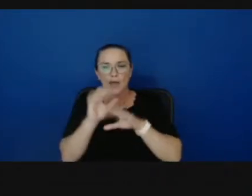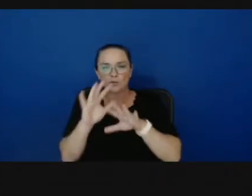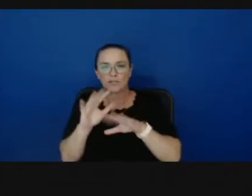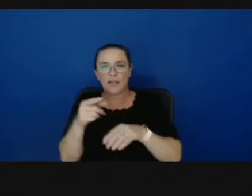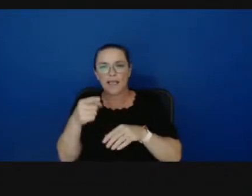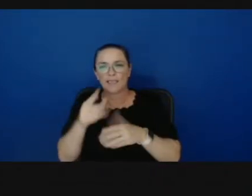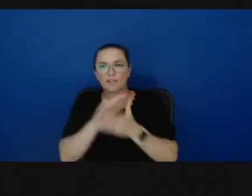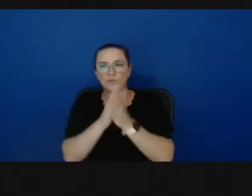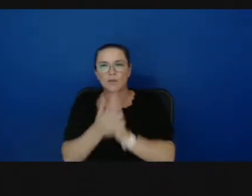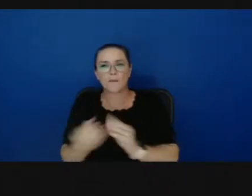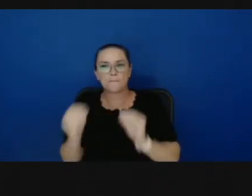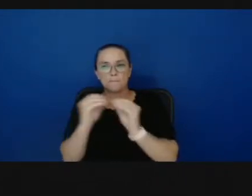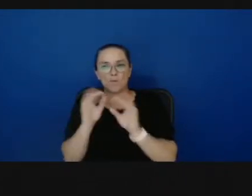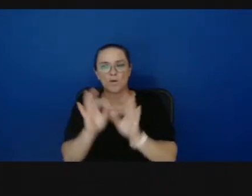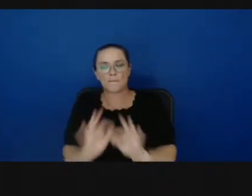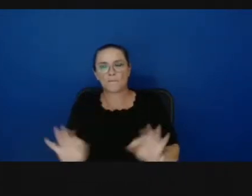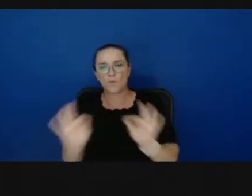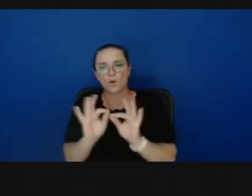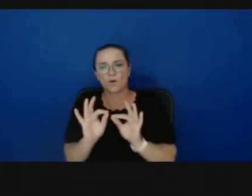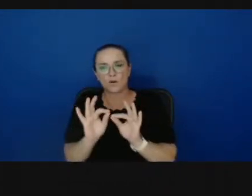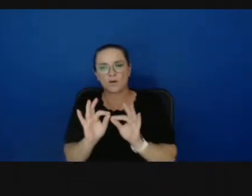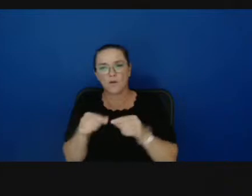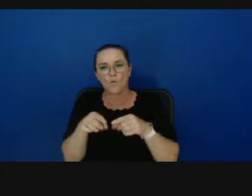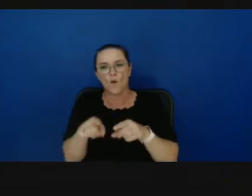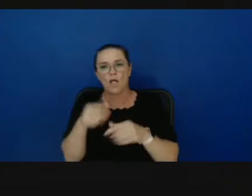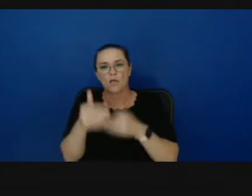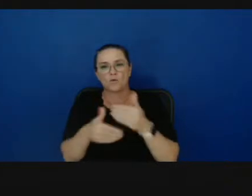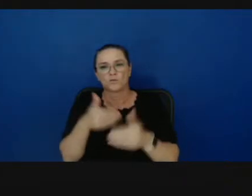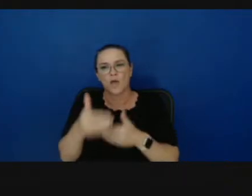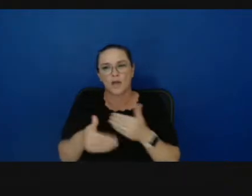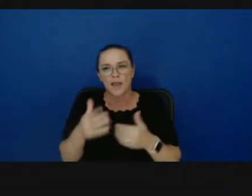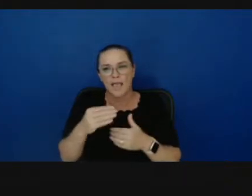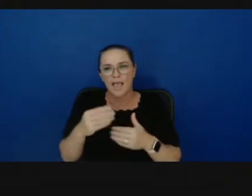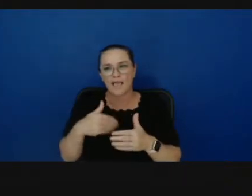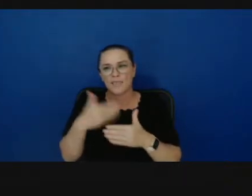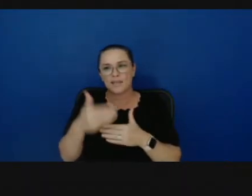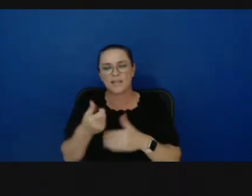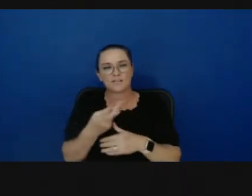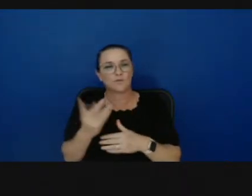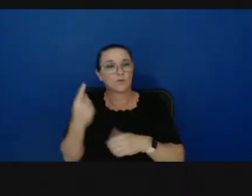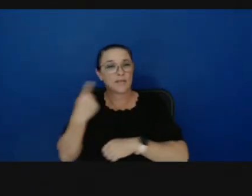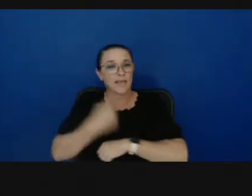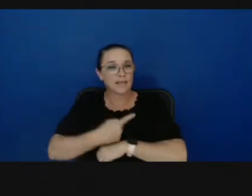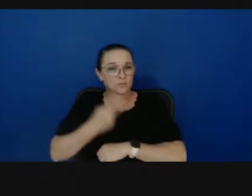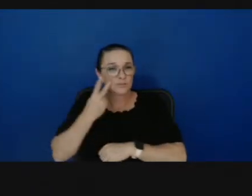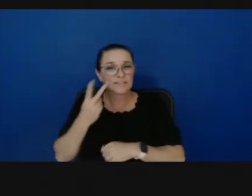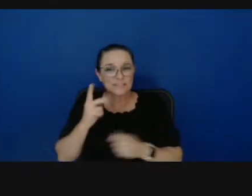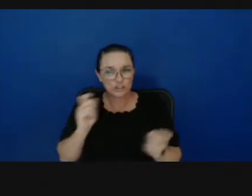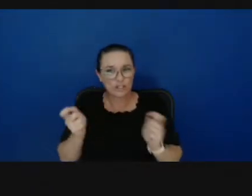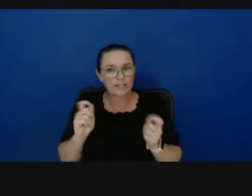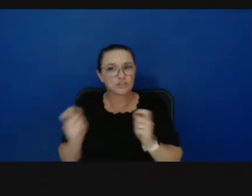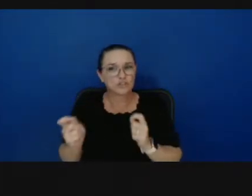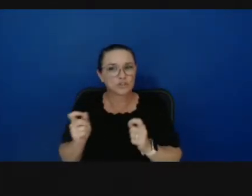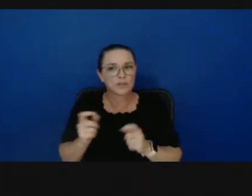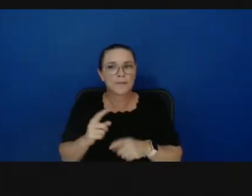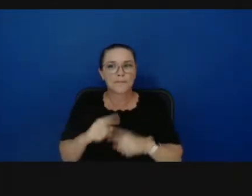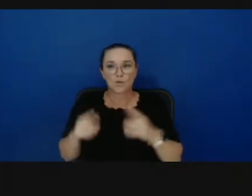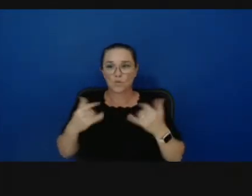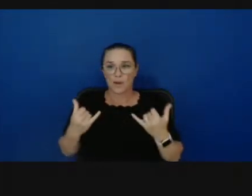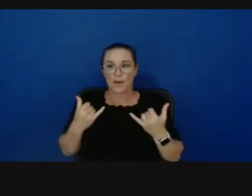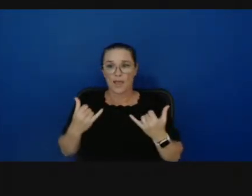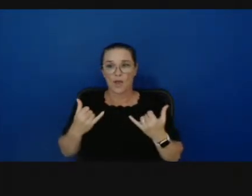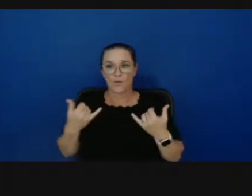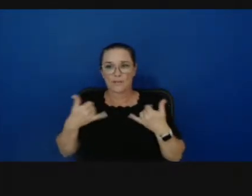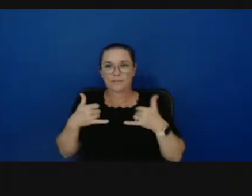more important as the episode progresses, and over the next couple of days we're going to see some changes here. But as of right now, it